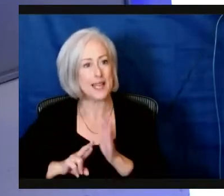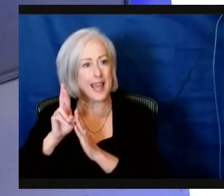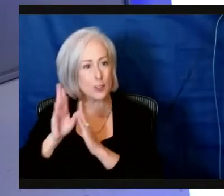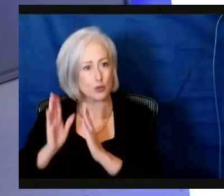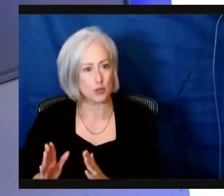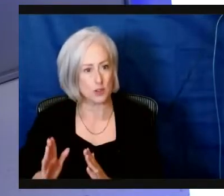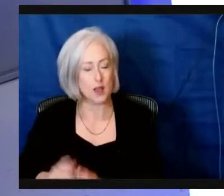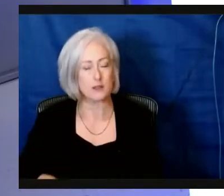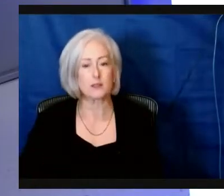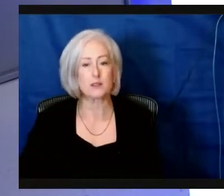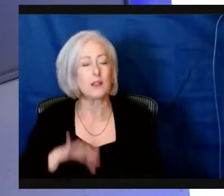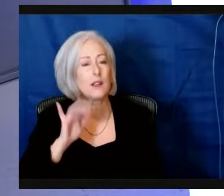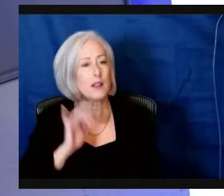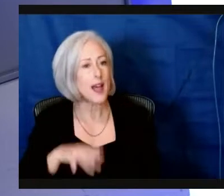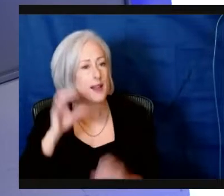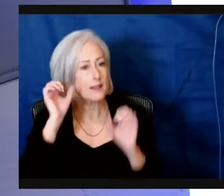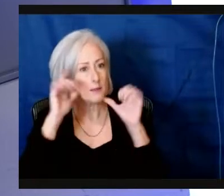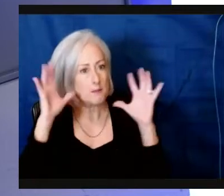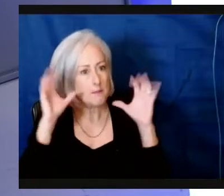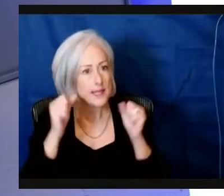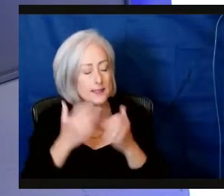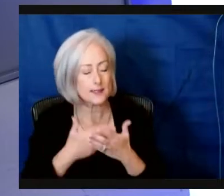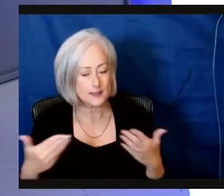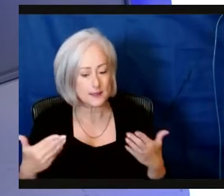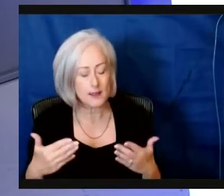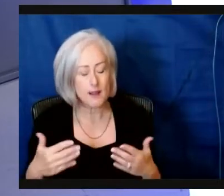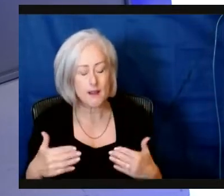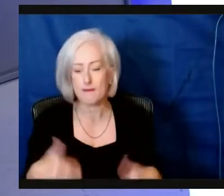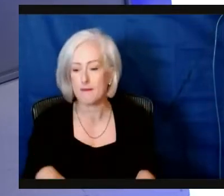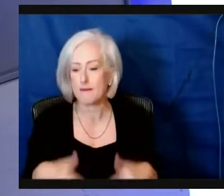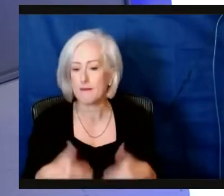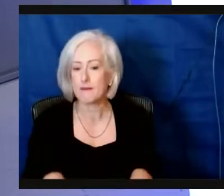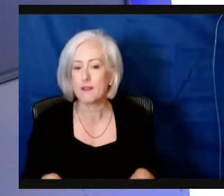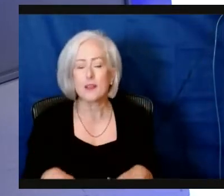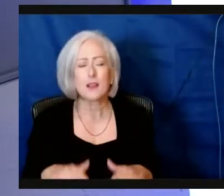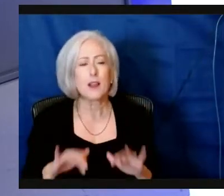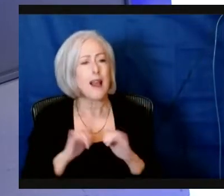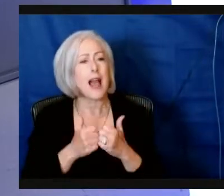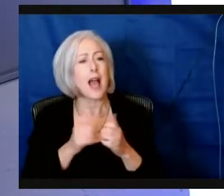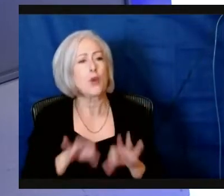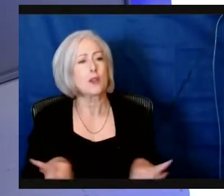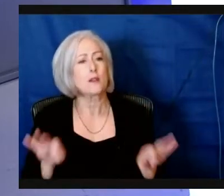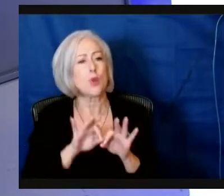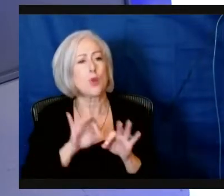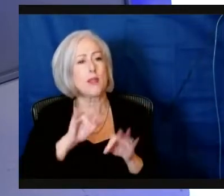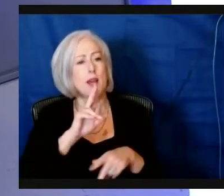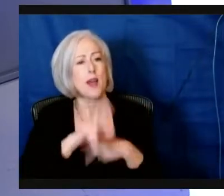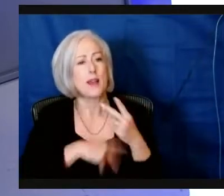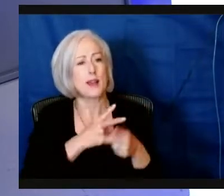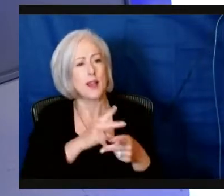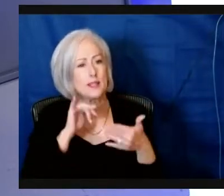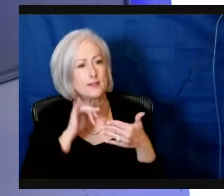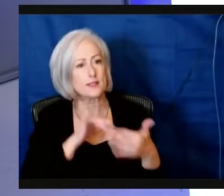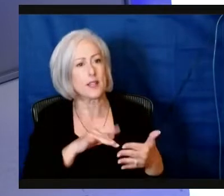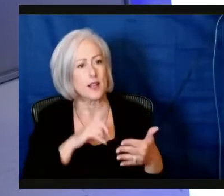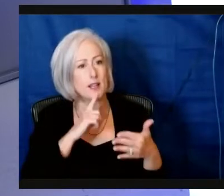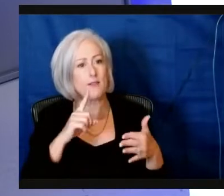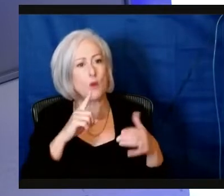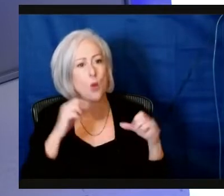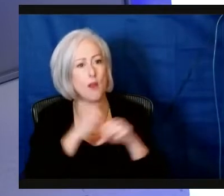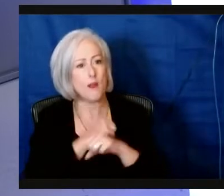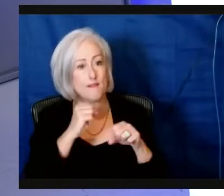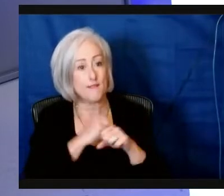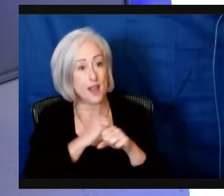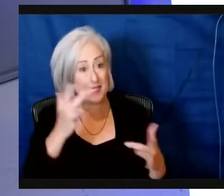I get the biggest kick out of. So how important are these kinds of studies in the big picture for fighting disease like cancer and helping us to try